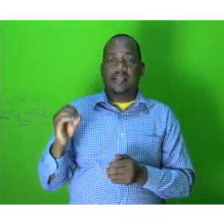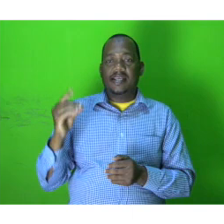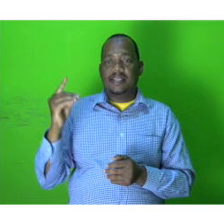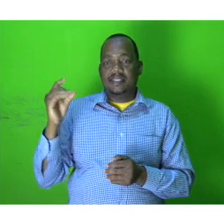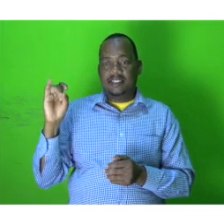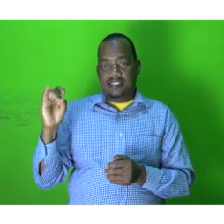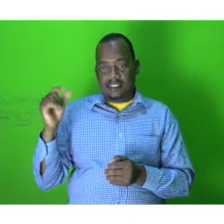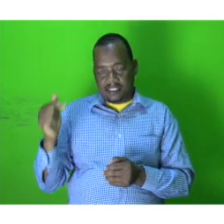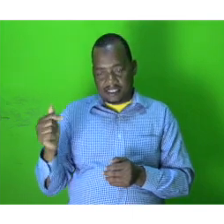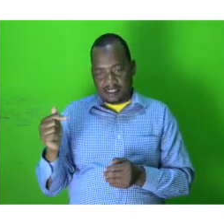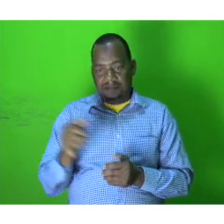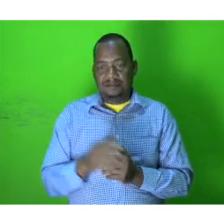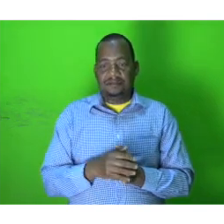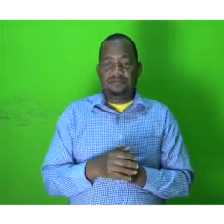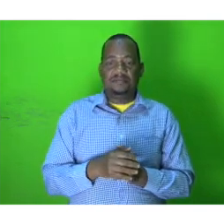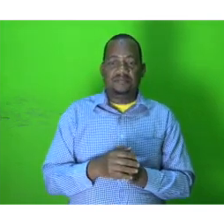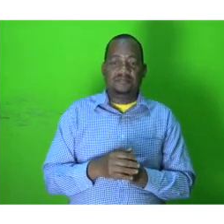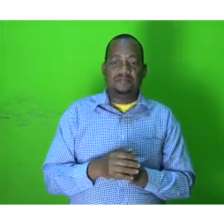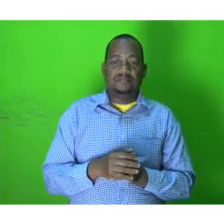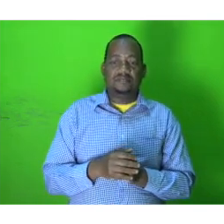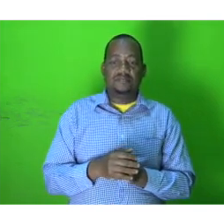Credit.